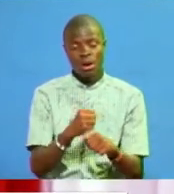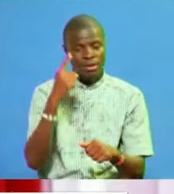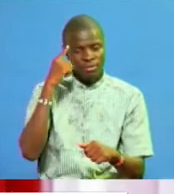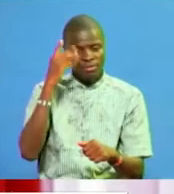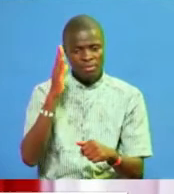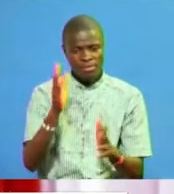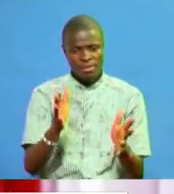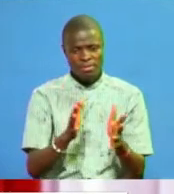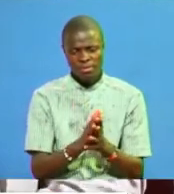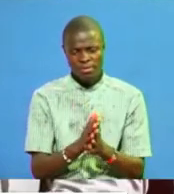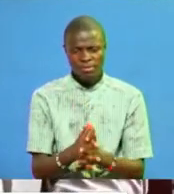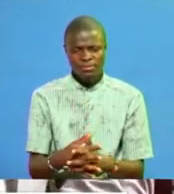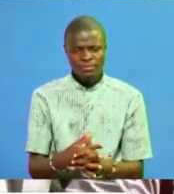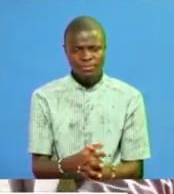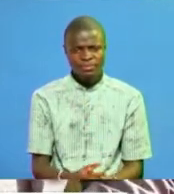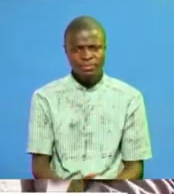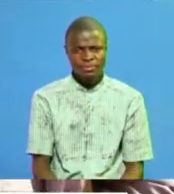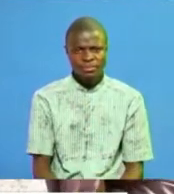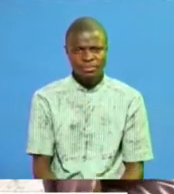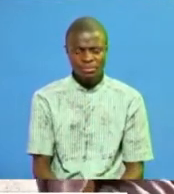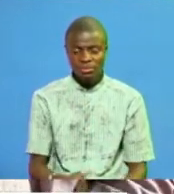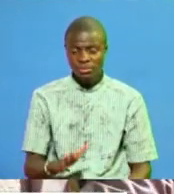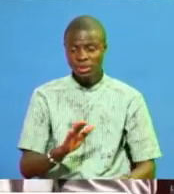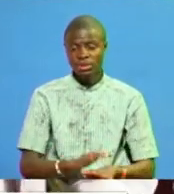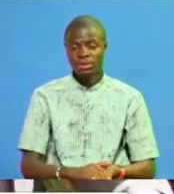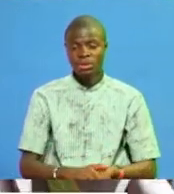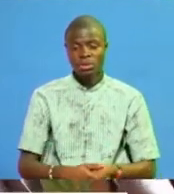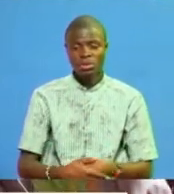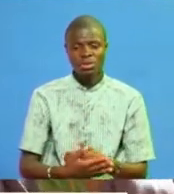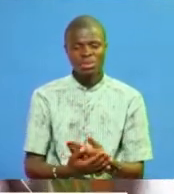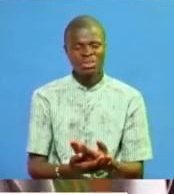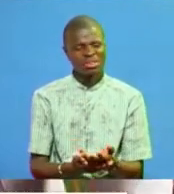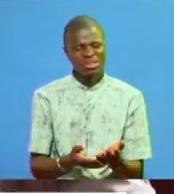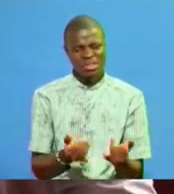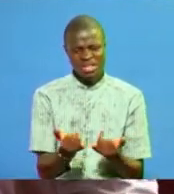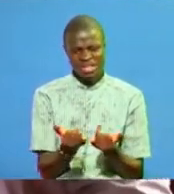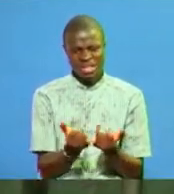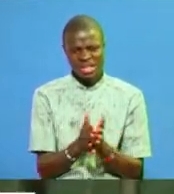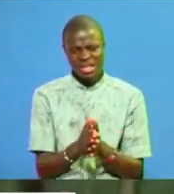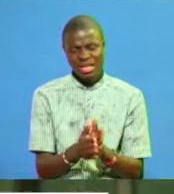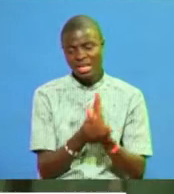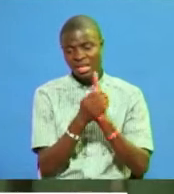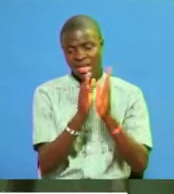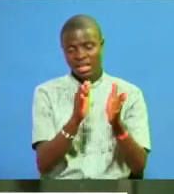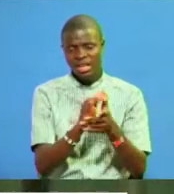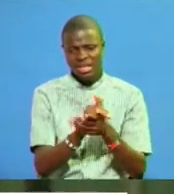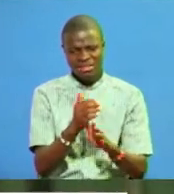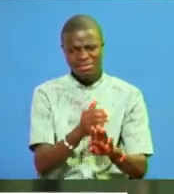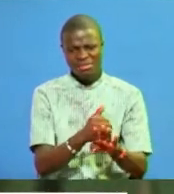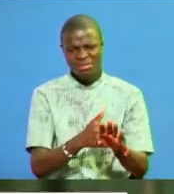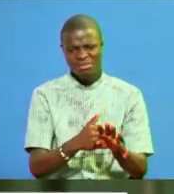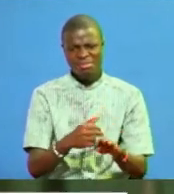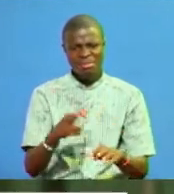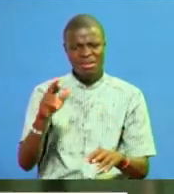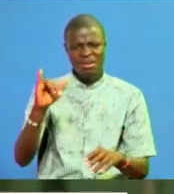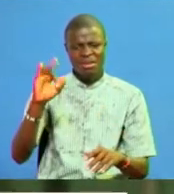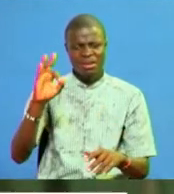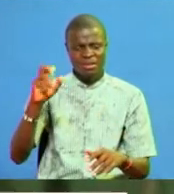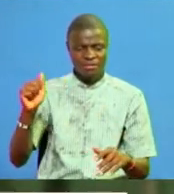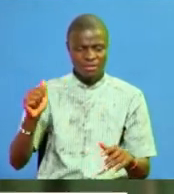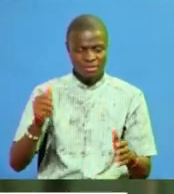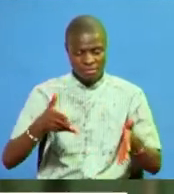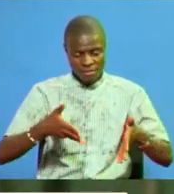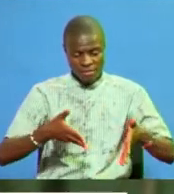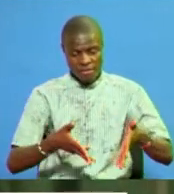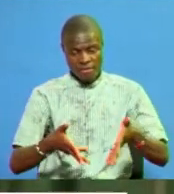wananchi. On Saturday, leaders from the Rift Valley region called on President Ruto to order the deployment